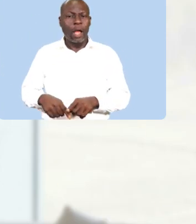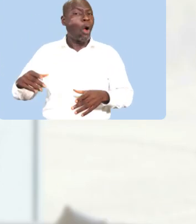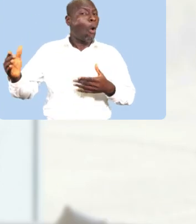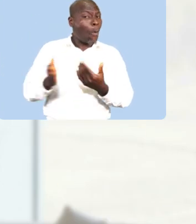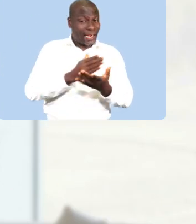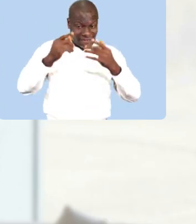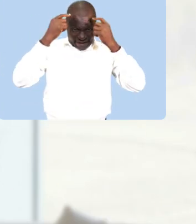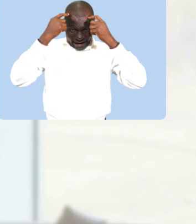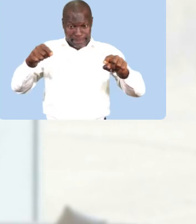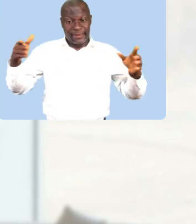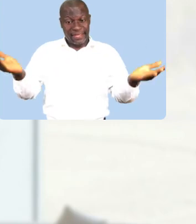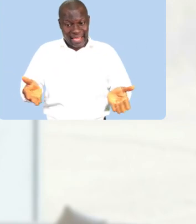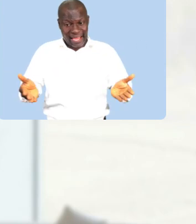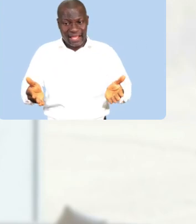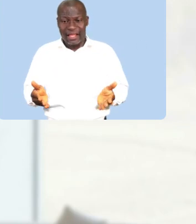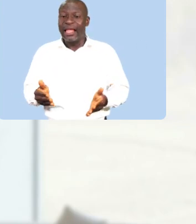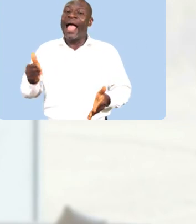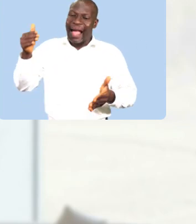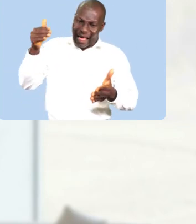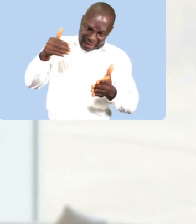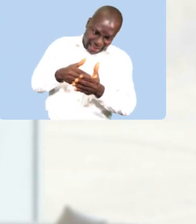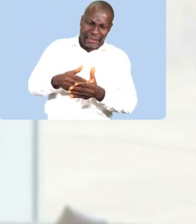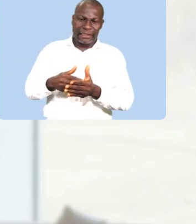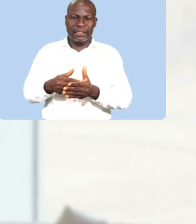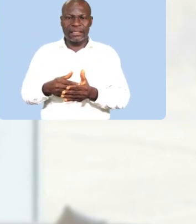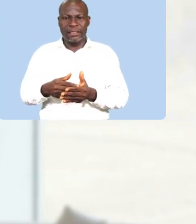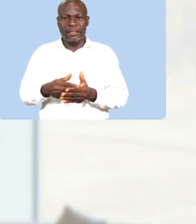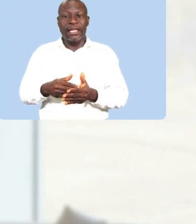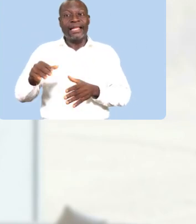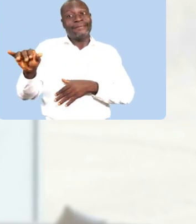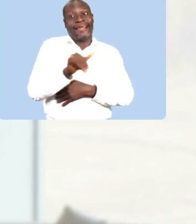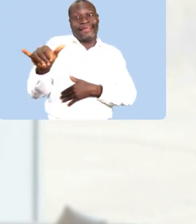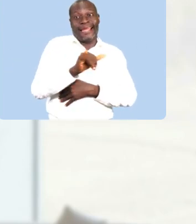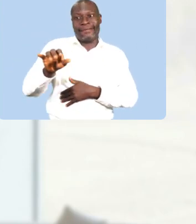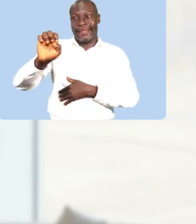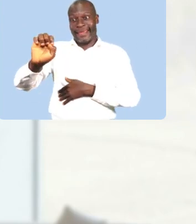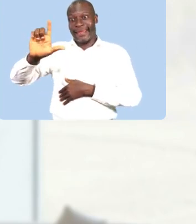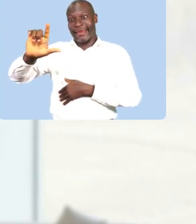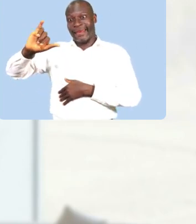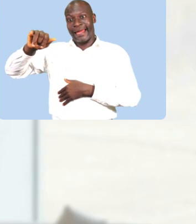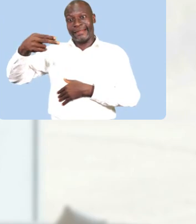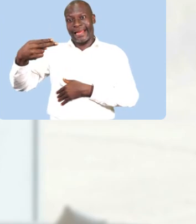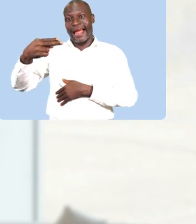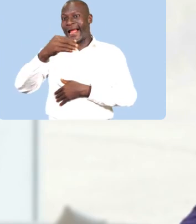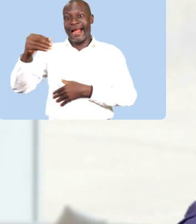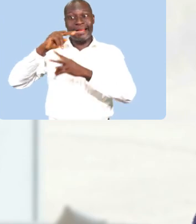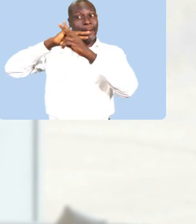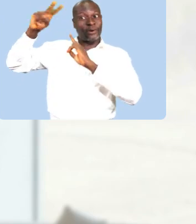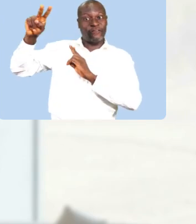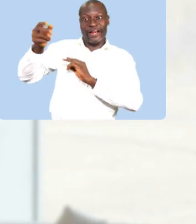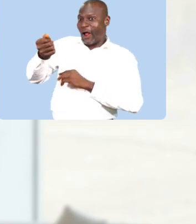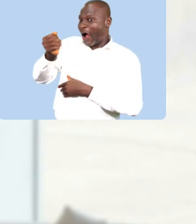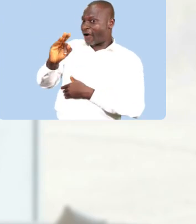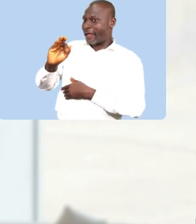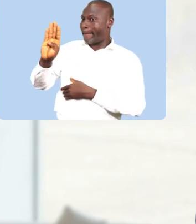Siano, a case of Elijah and the prophets of Baal. Either say, who